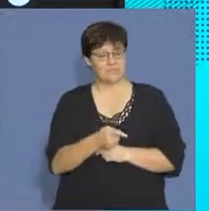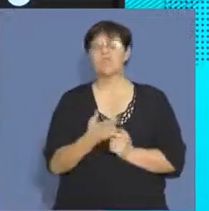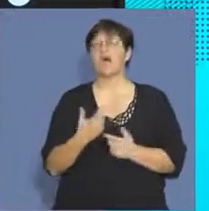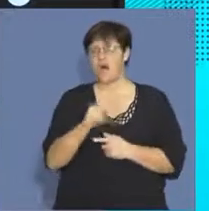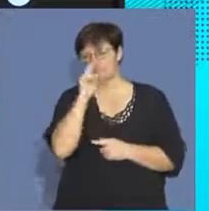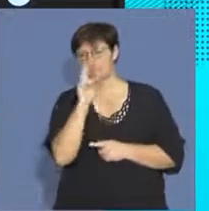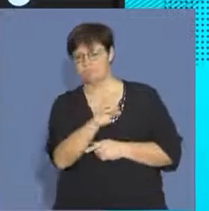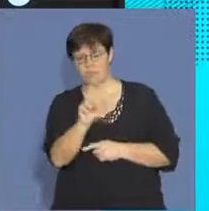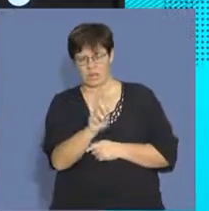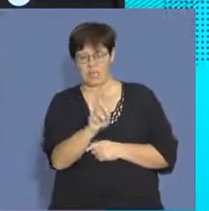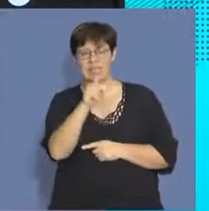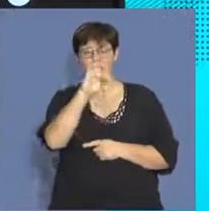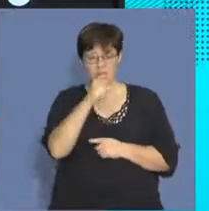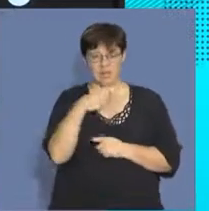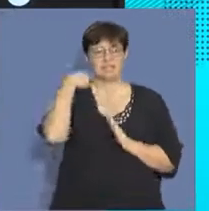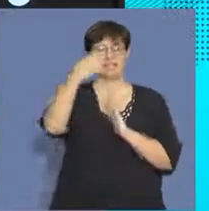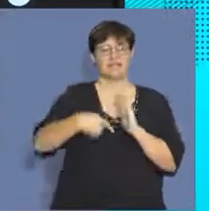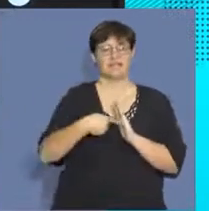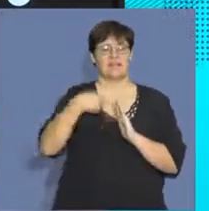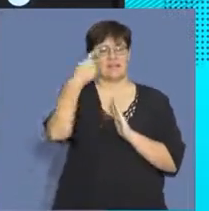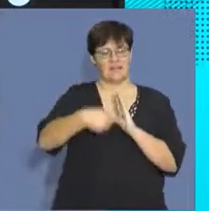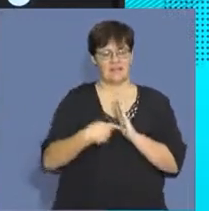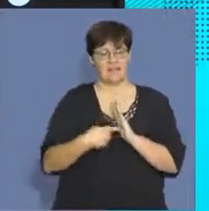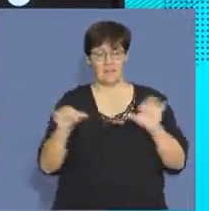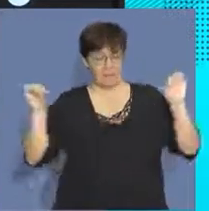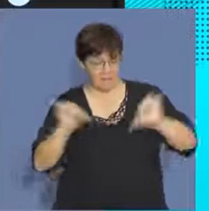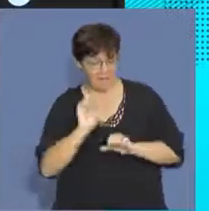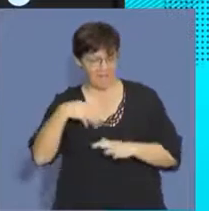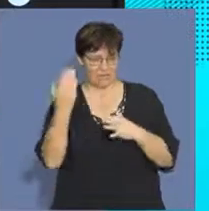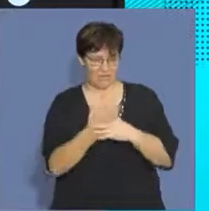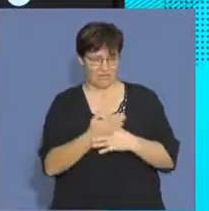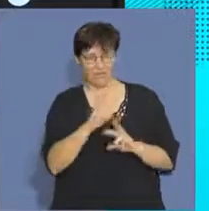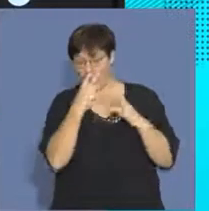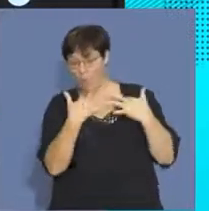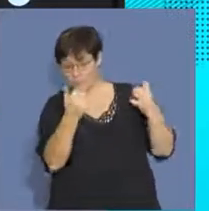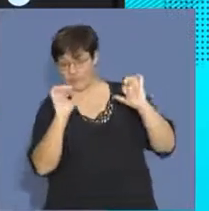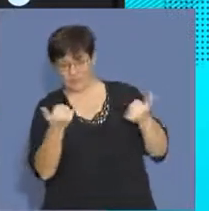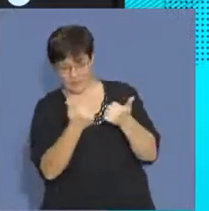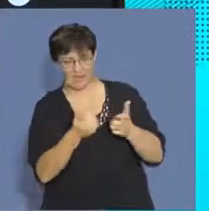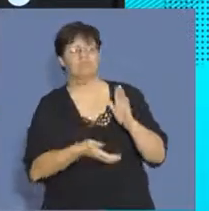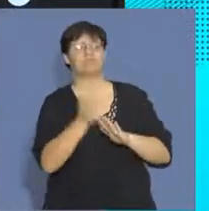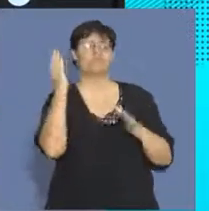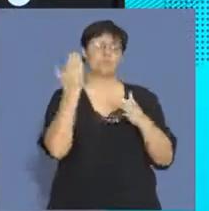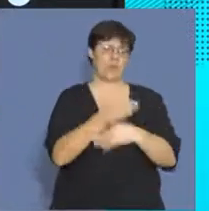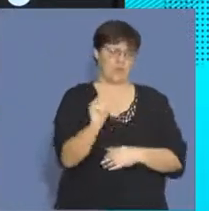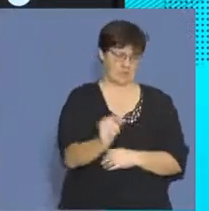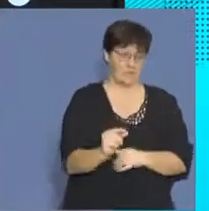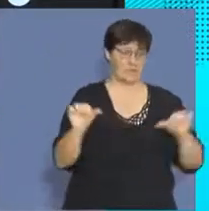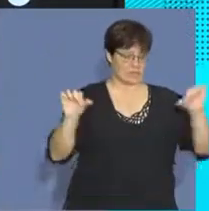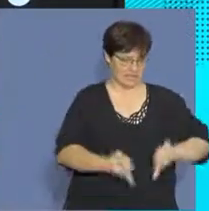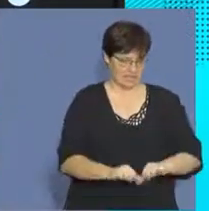that we look at the nitrogen cycle in greater detail when we get back. You guys have been a good audience. Have a little break, get